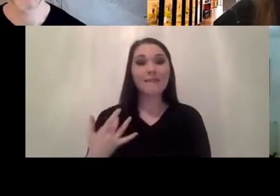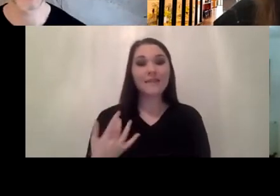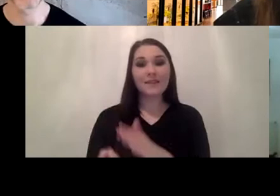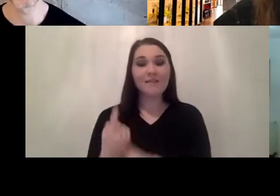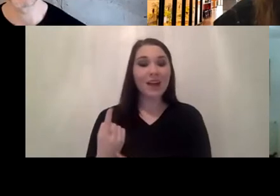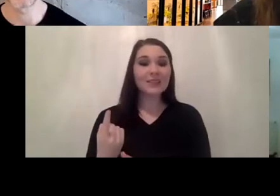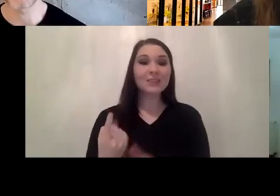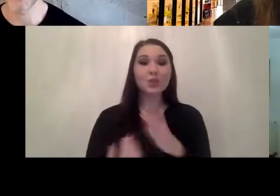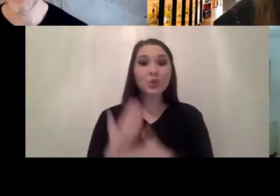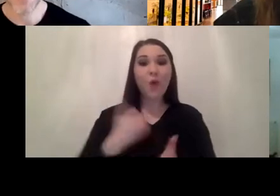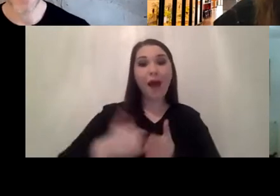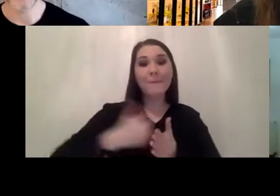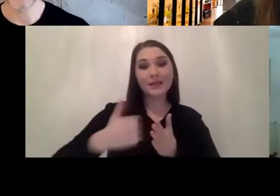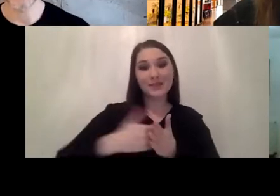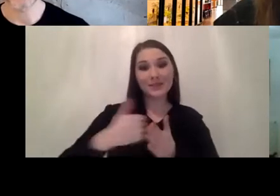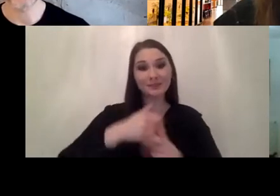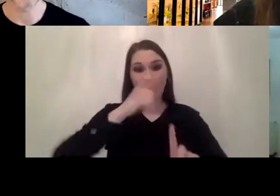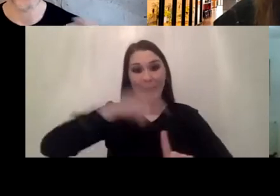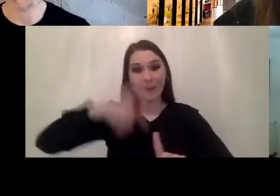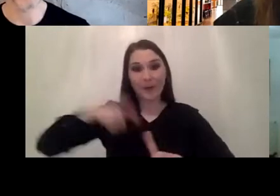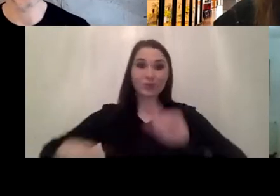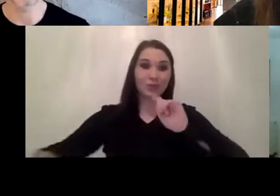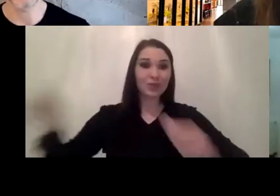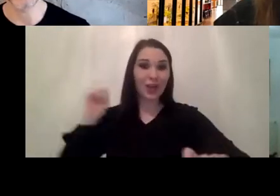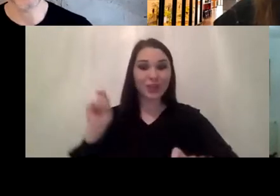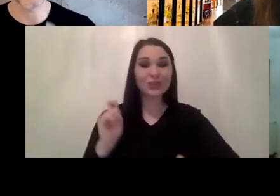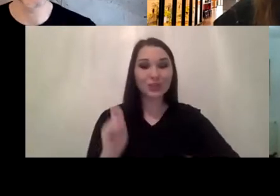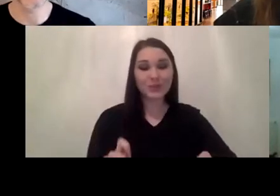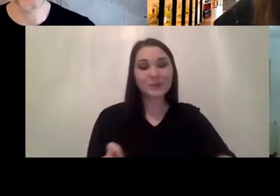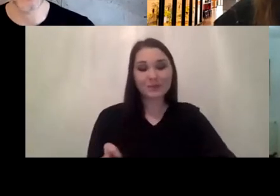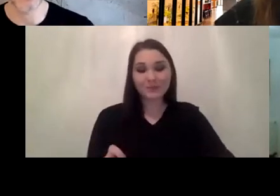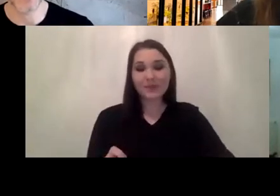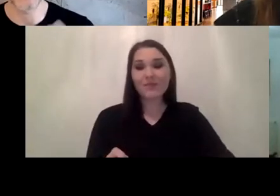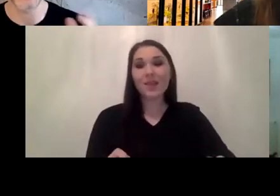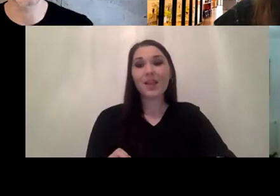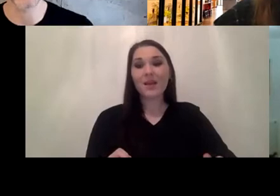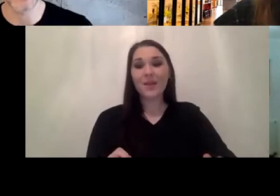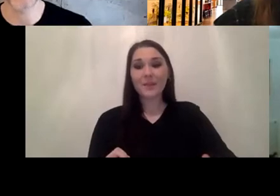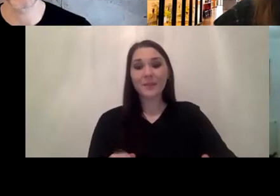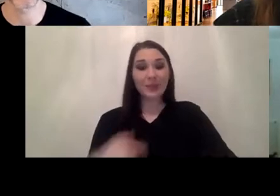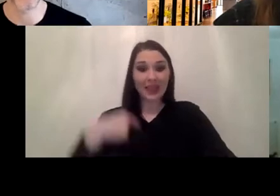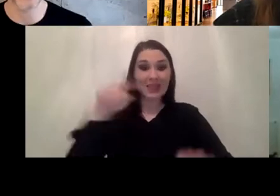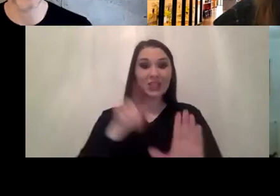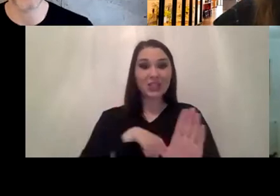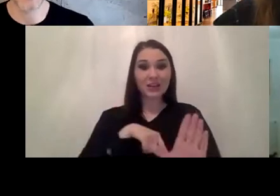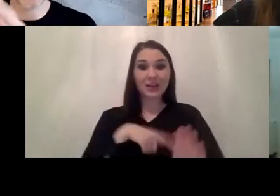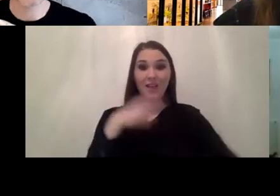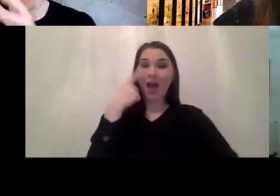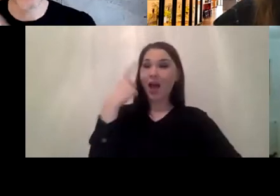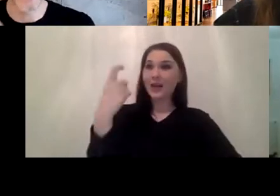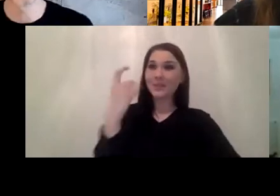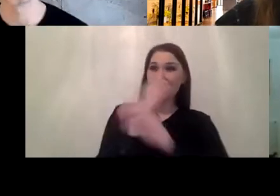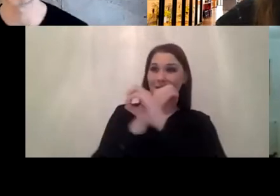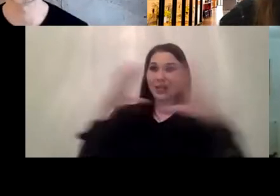new habits, and you know. And that changed a lot. And I think this year we sort of have this expectation that we're all going to have this